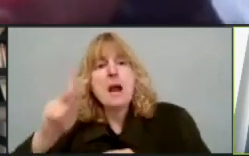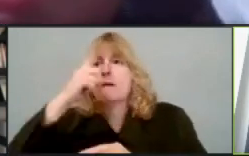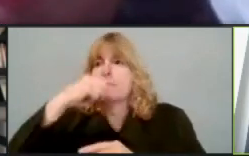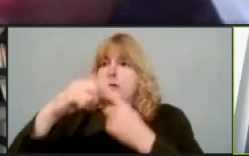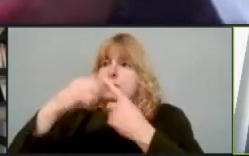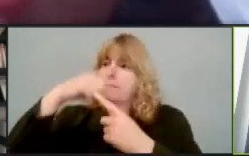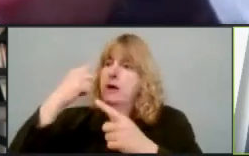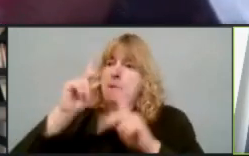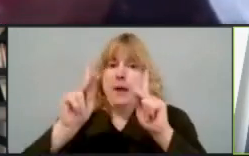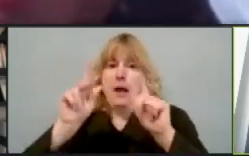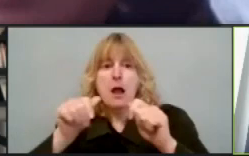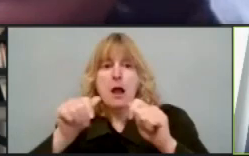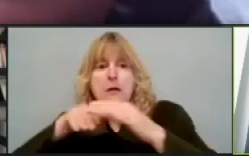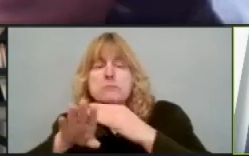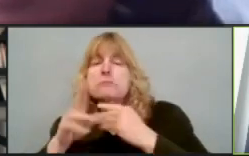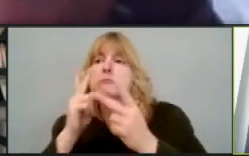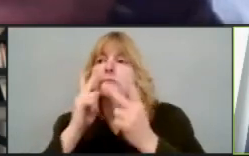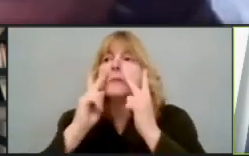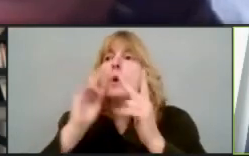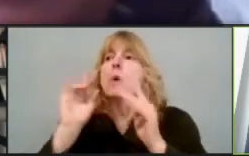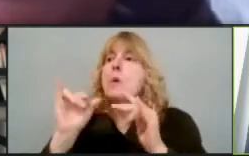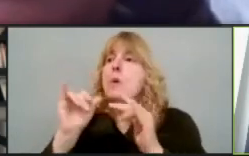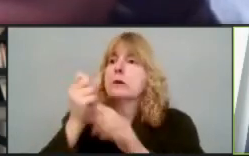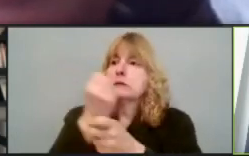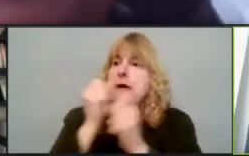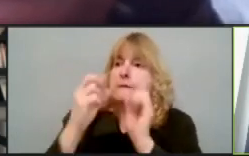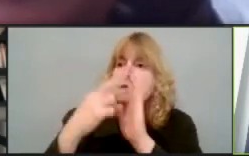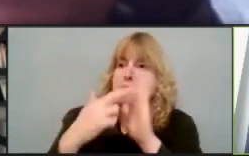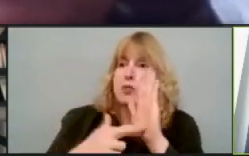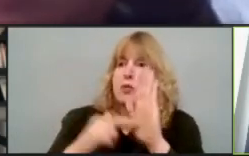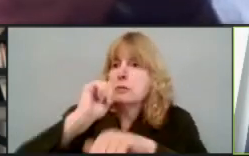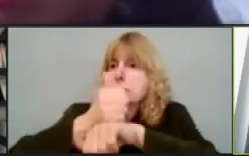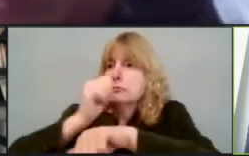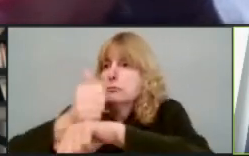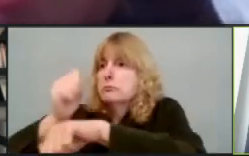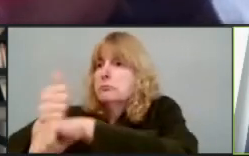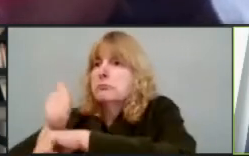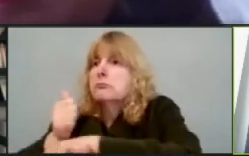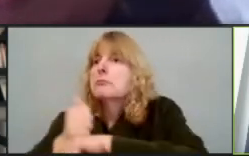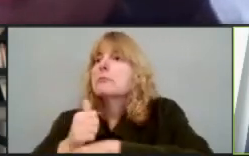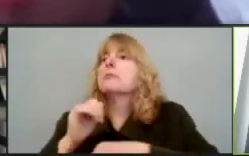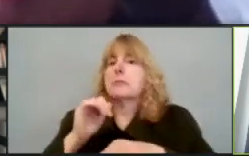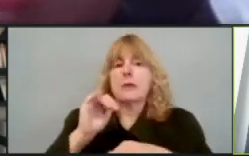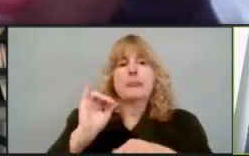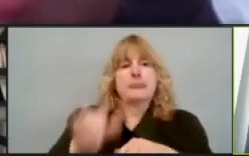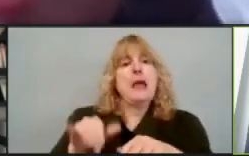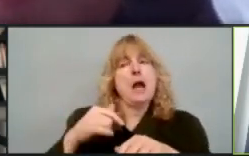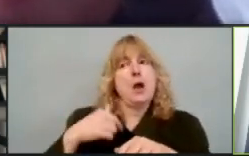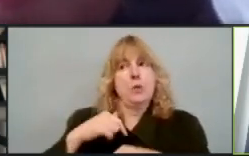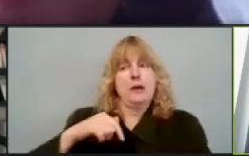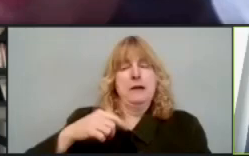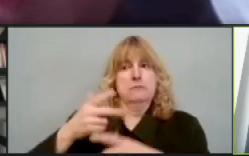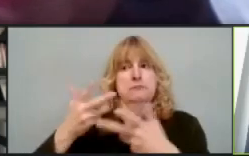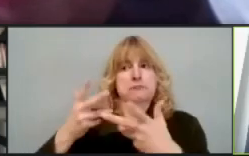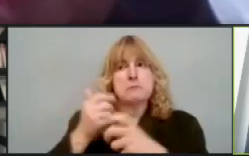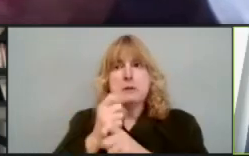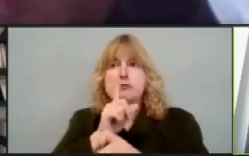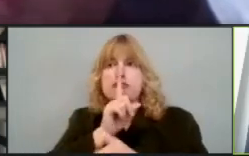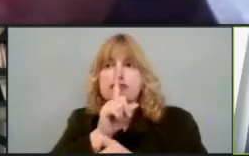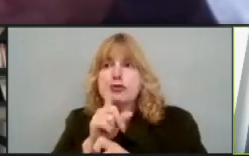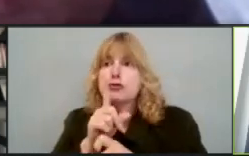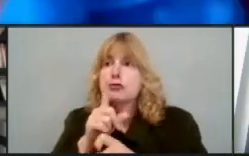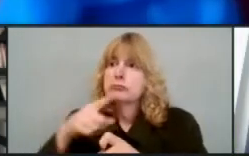safety protocols that are in place, understand the standards that we've put in place to ensure that everyone's safe.